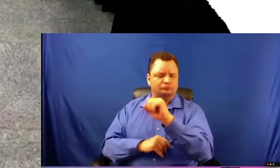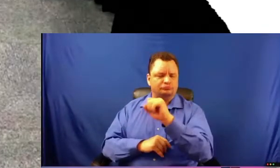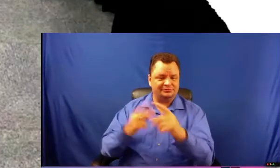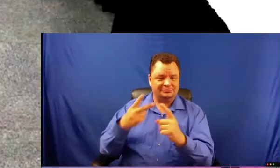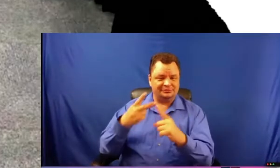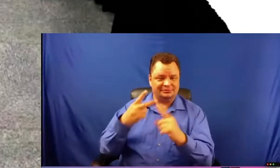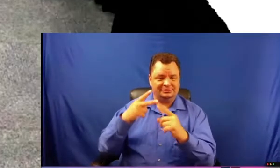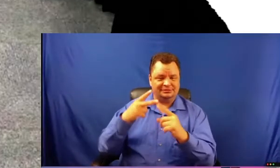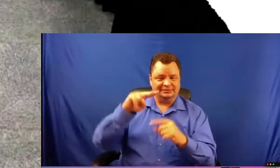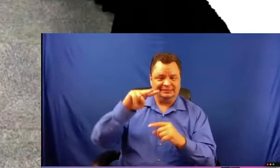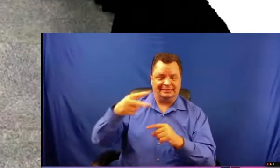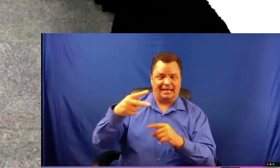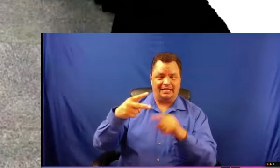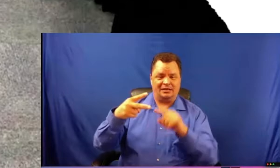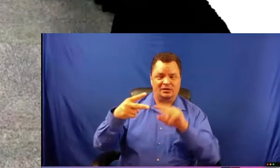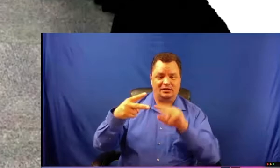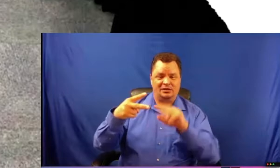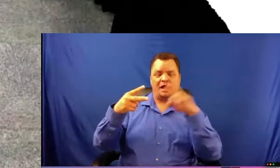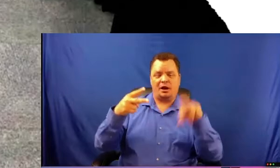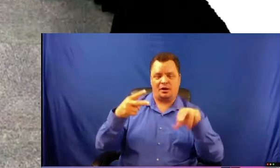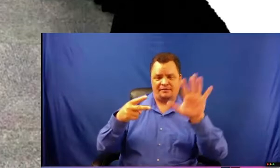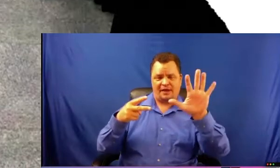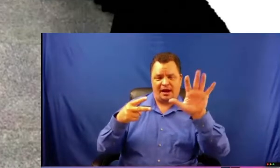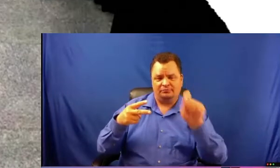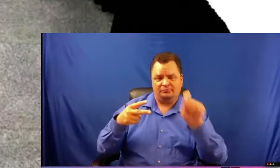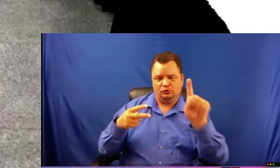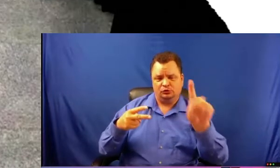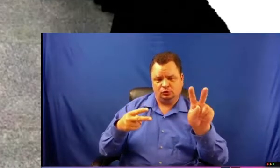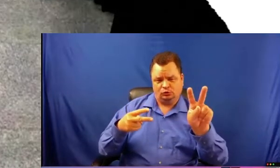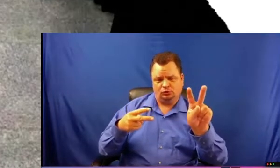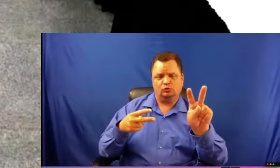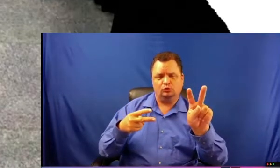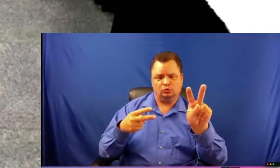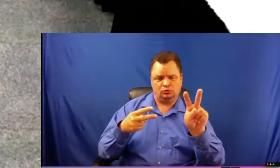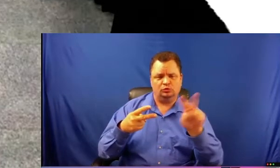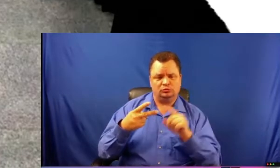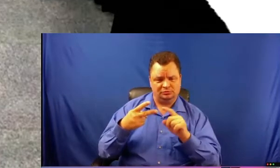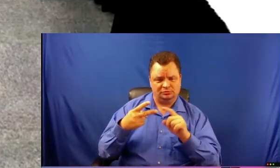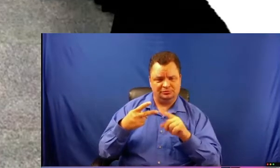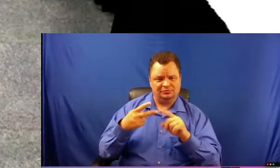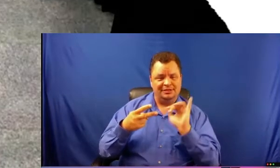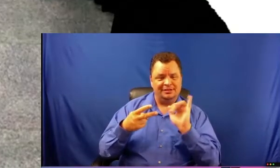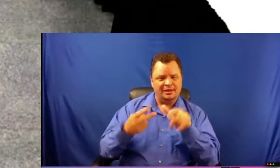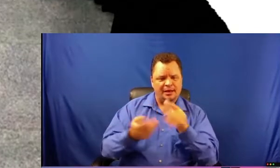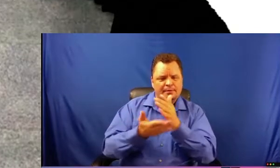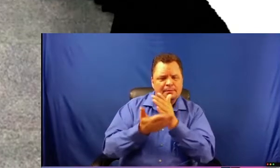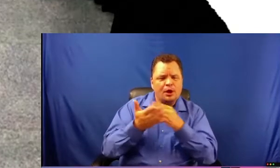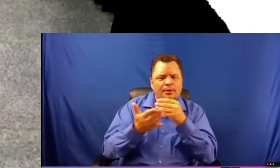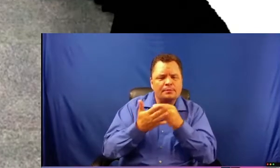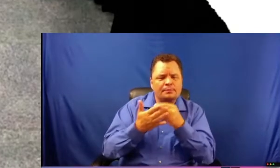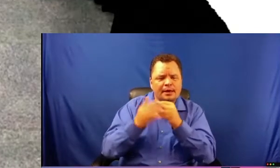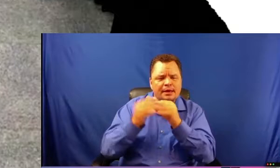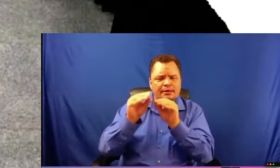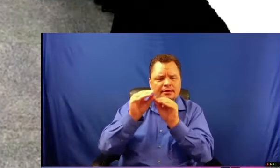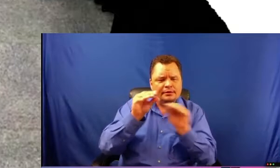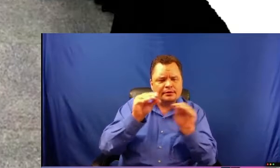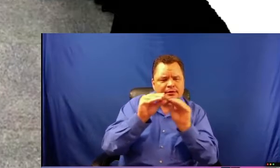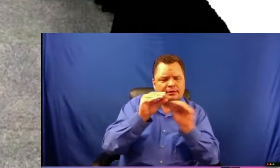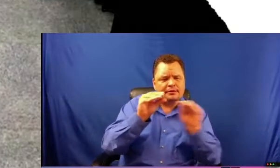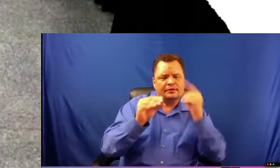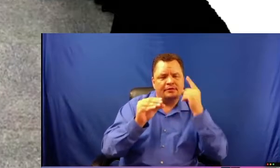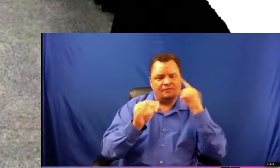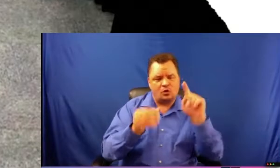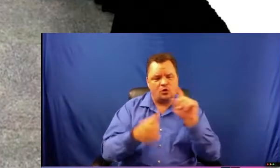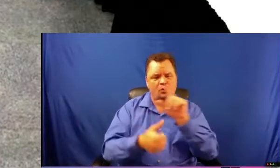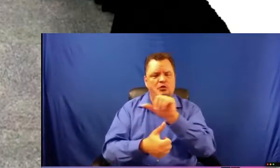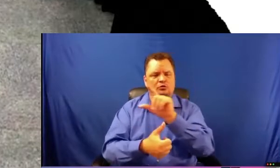funding. A portion of that was put in the 2020 budget and then moved over to 2021.